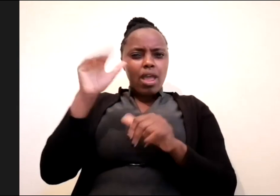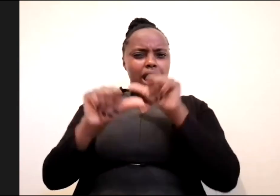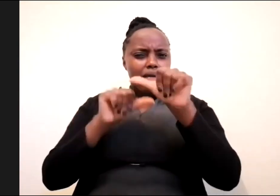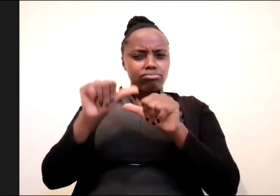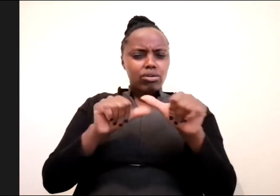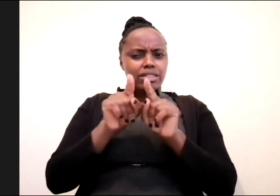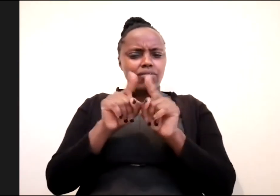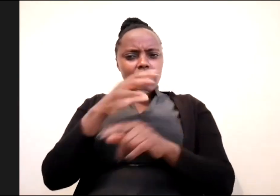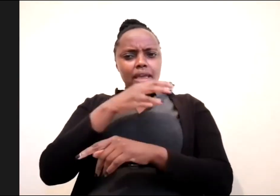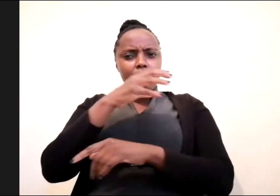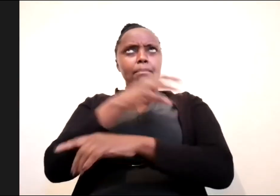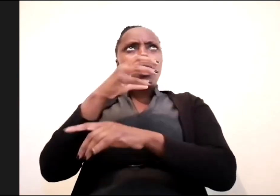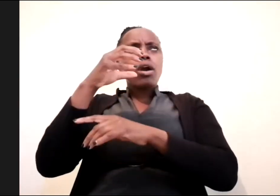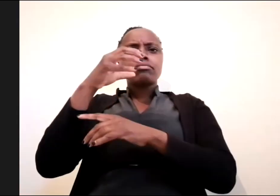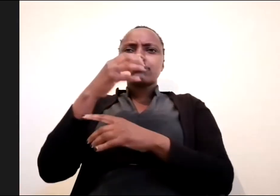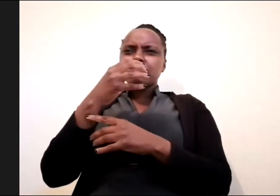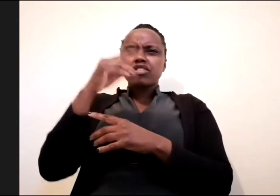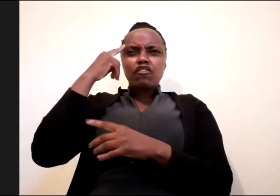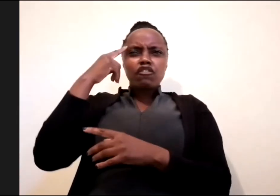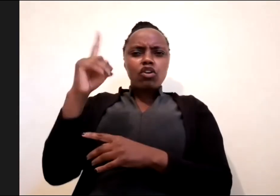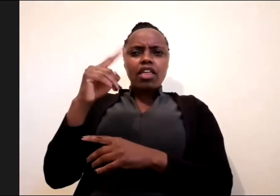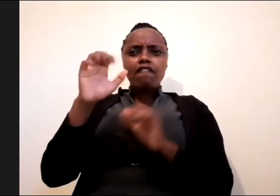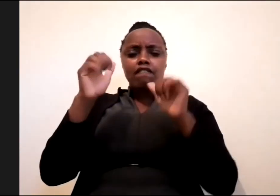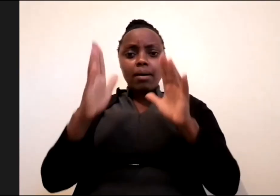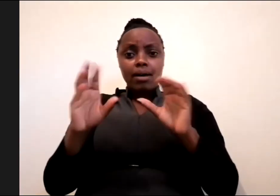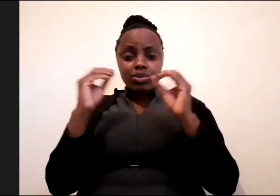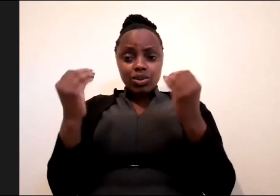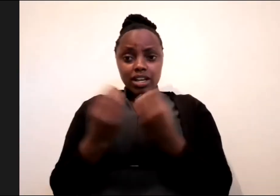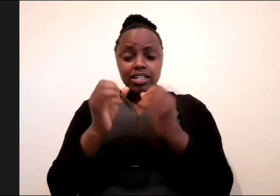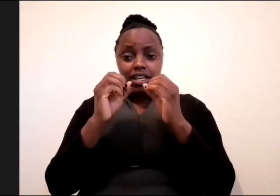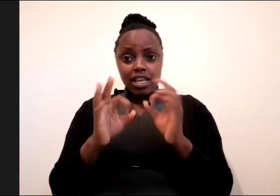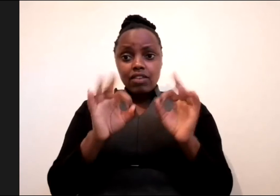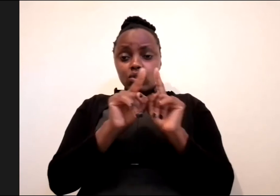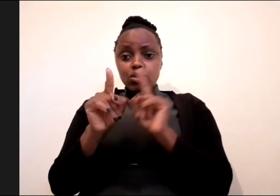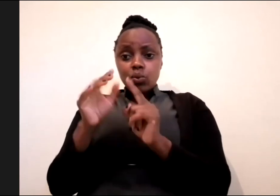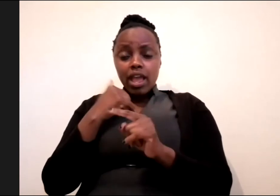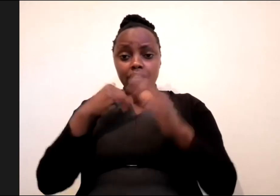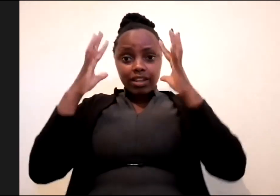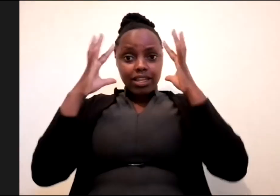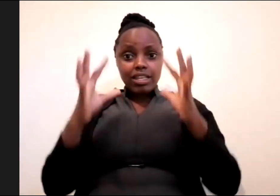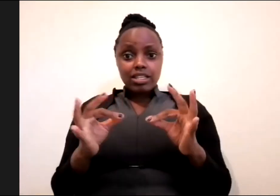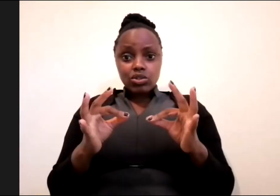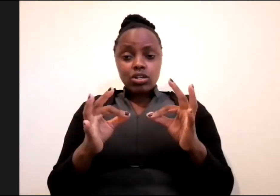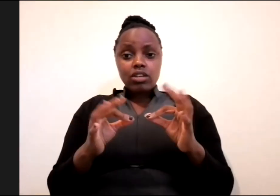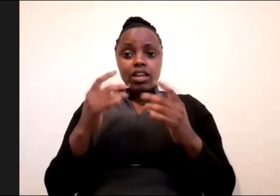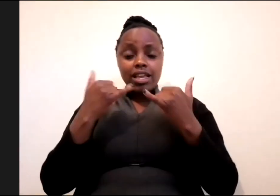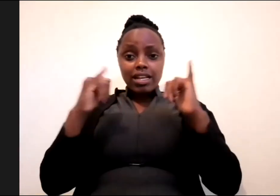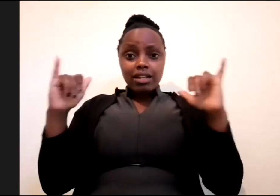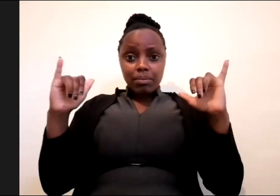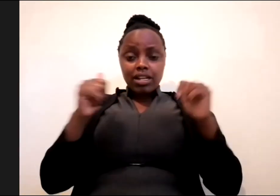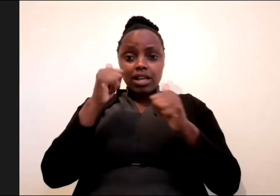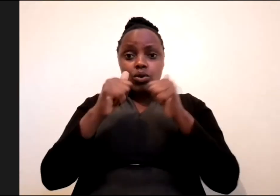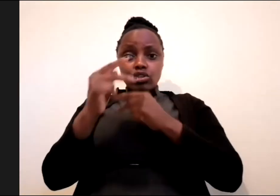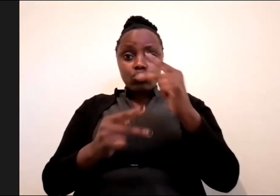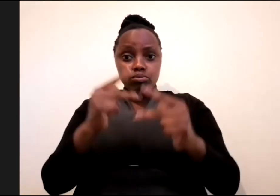empowerment of the farmers' organizations, is that they have the decisions independently to the processors